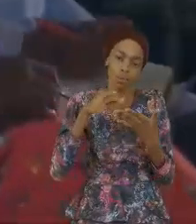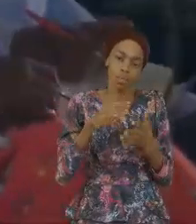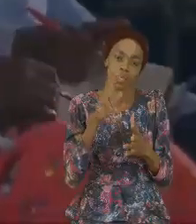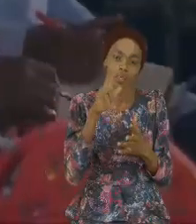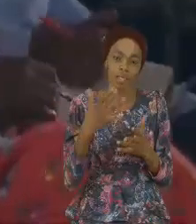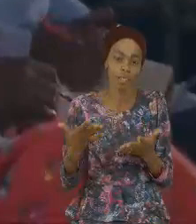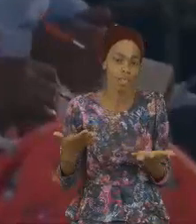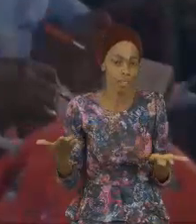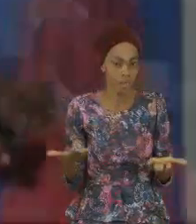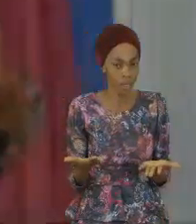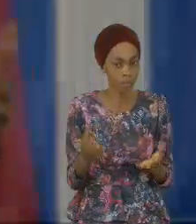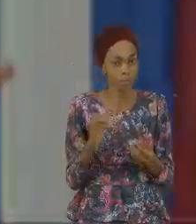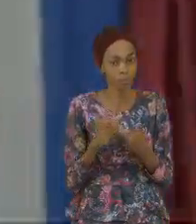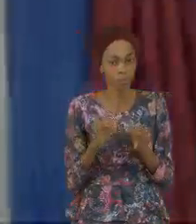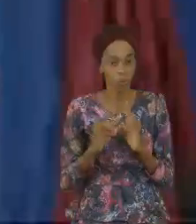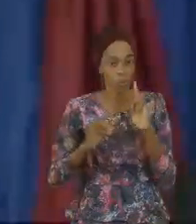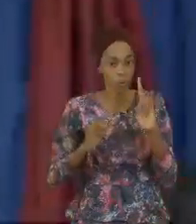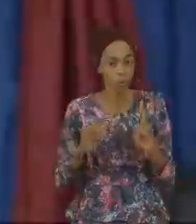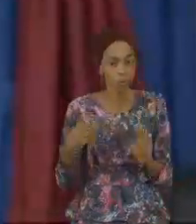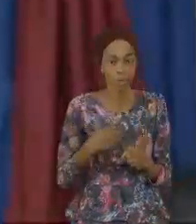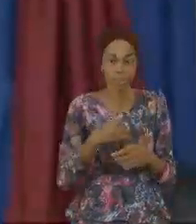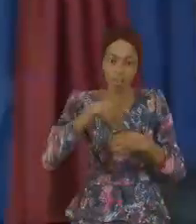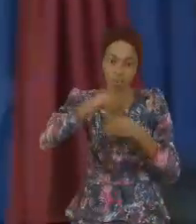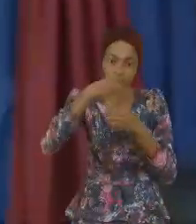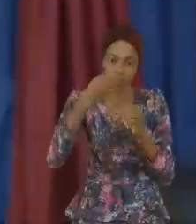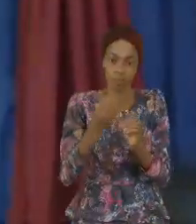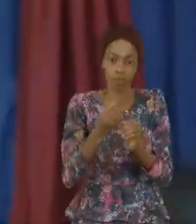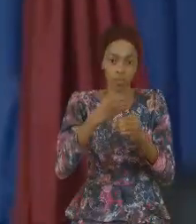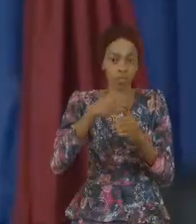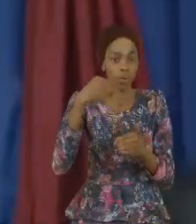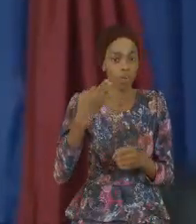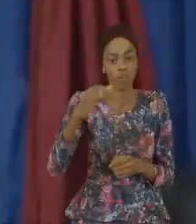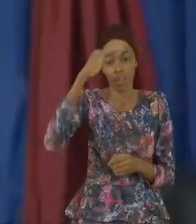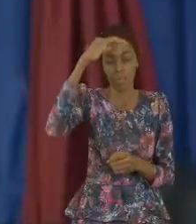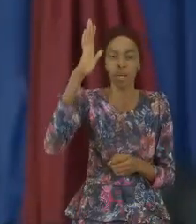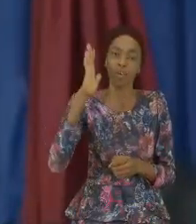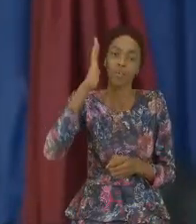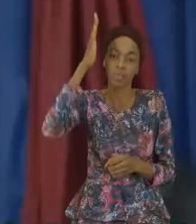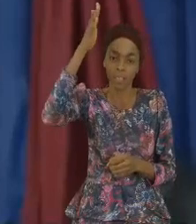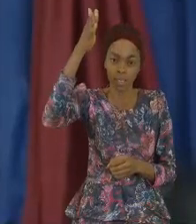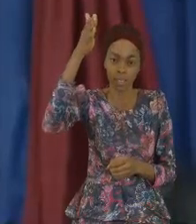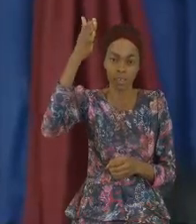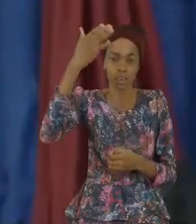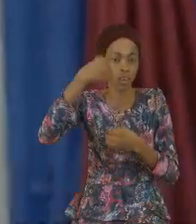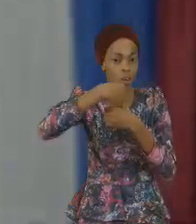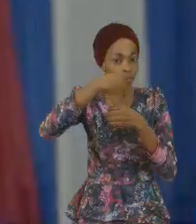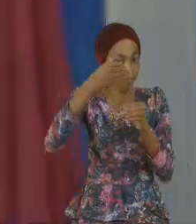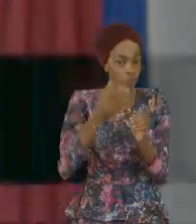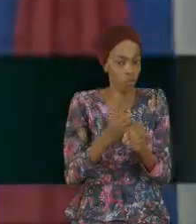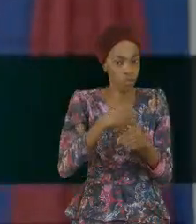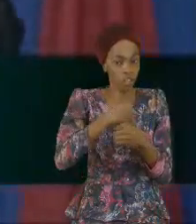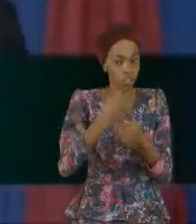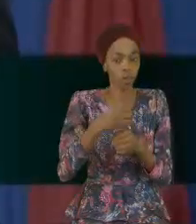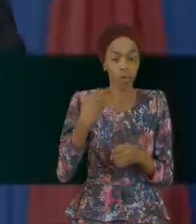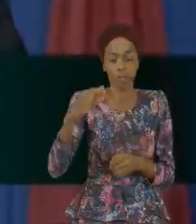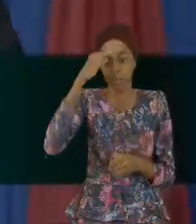one, we're looking at the formation of a man of destiny. The formation of a man of destiny. Number